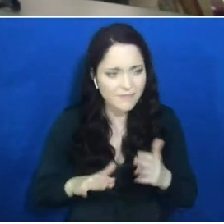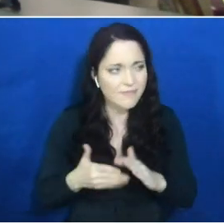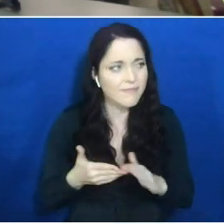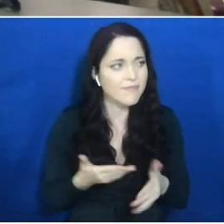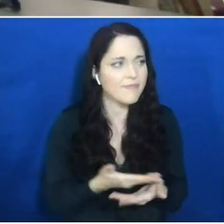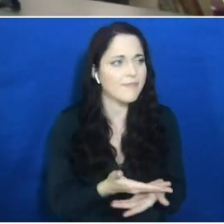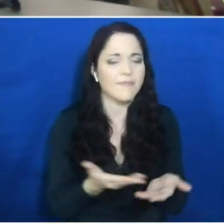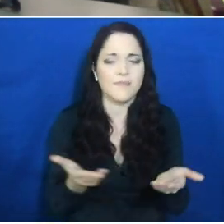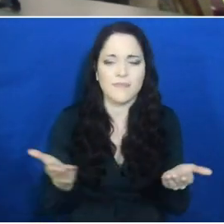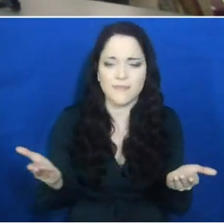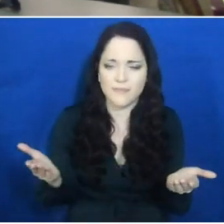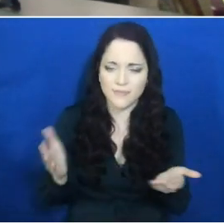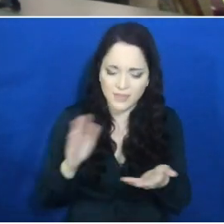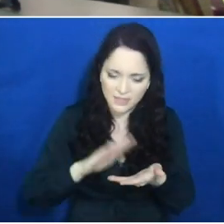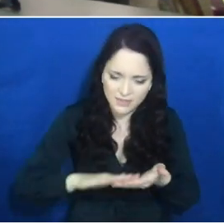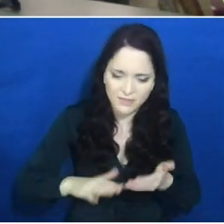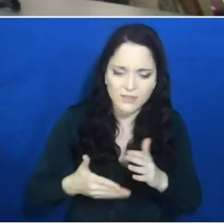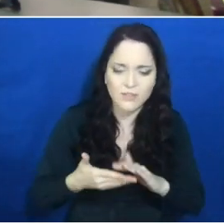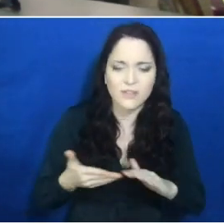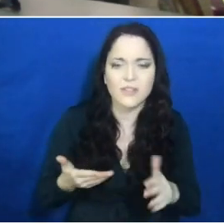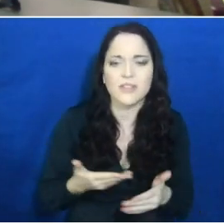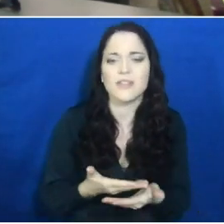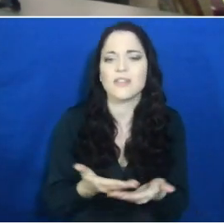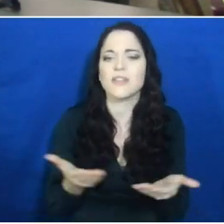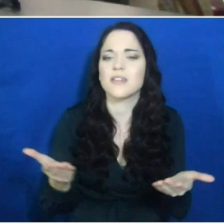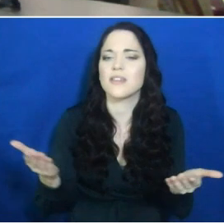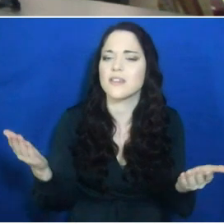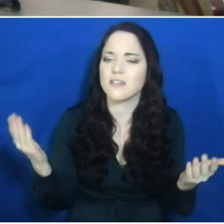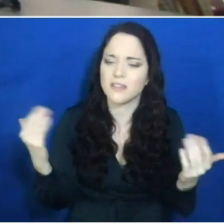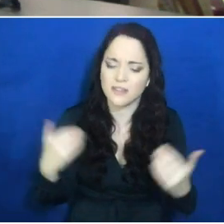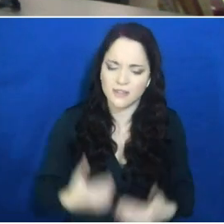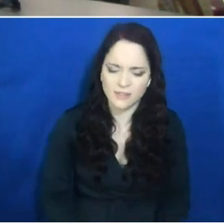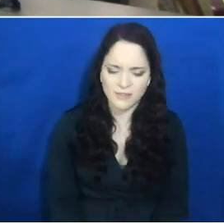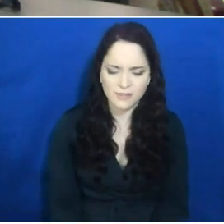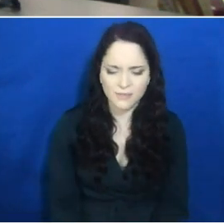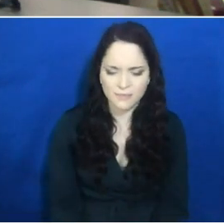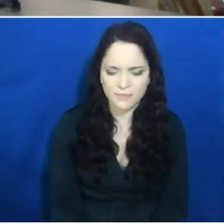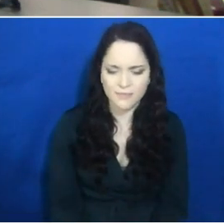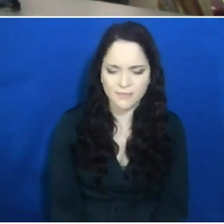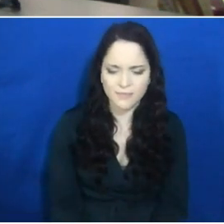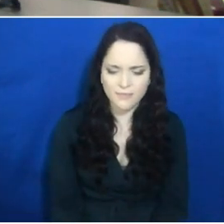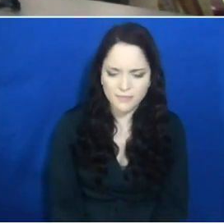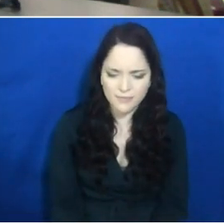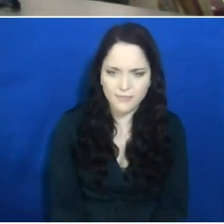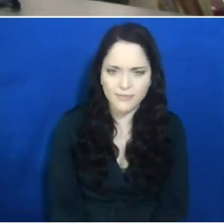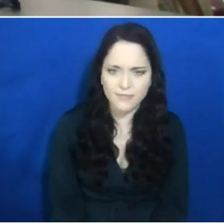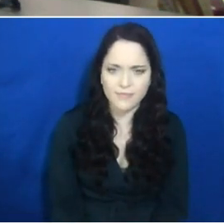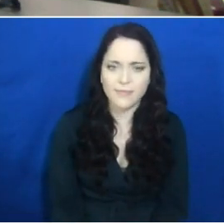Forgiveness. Forgiveness.